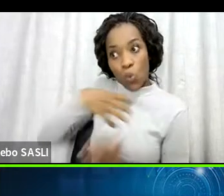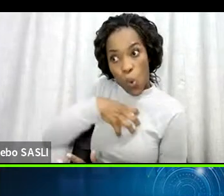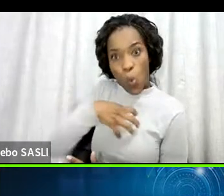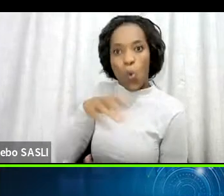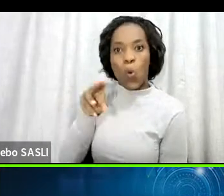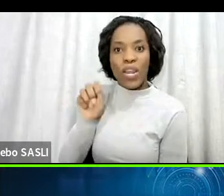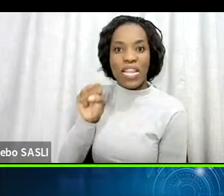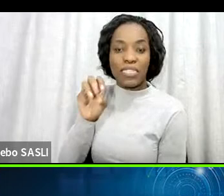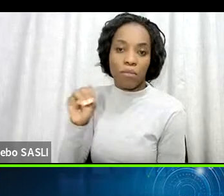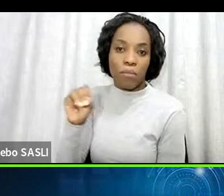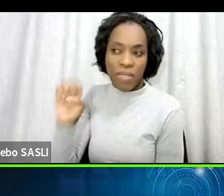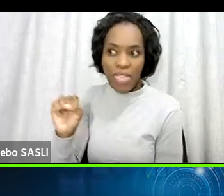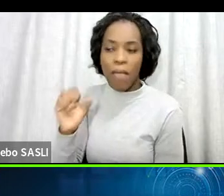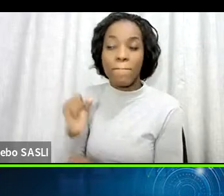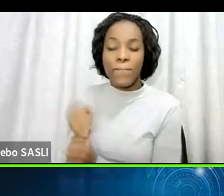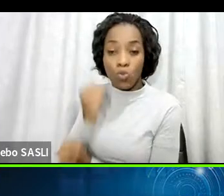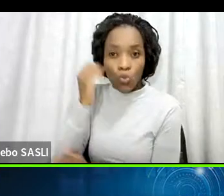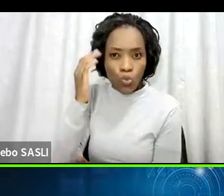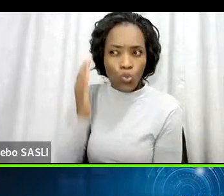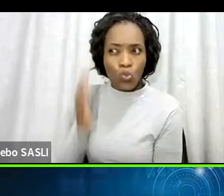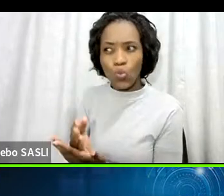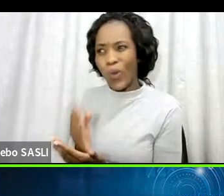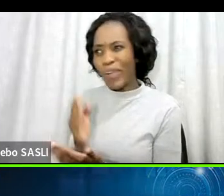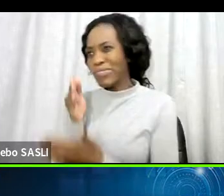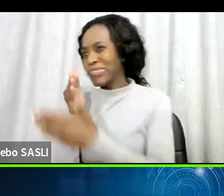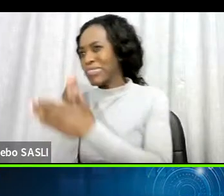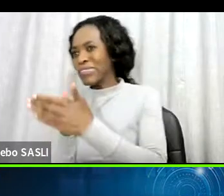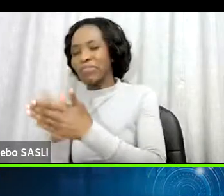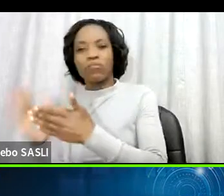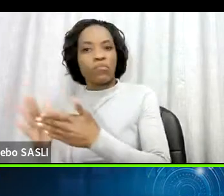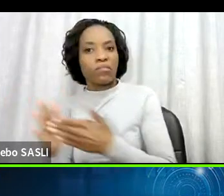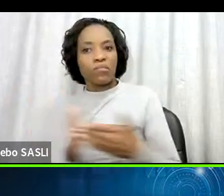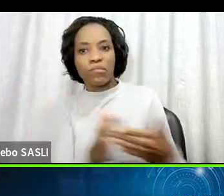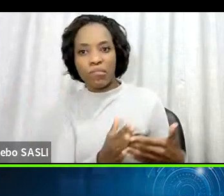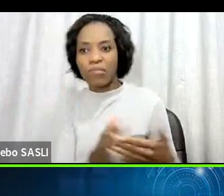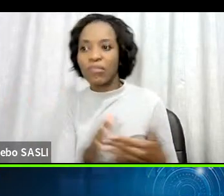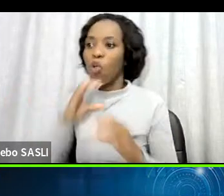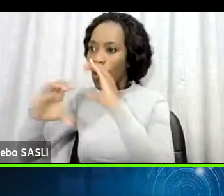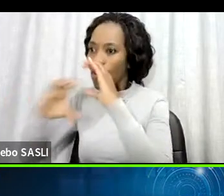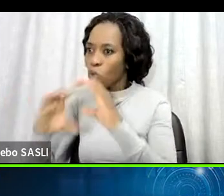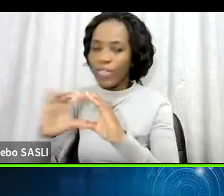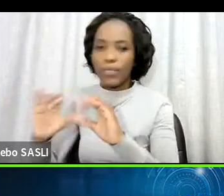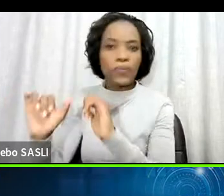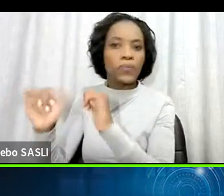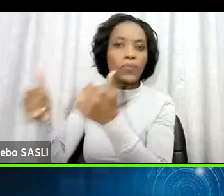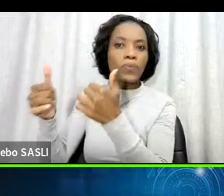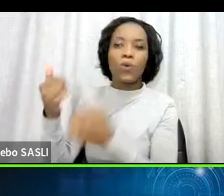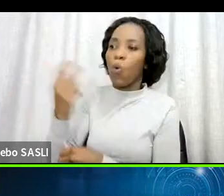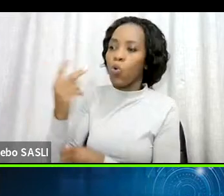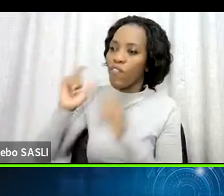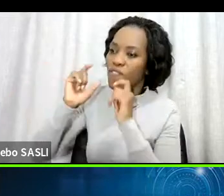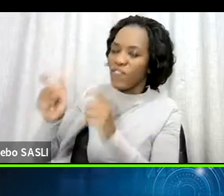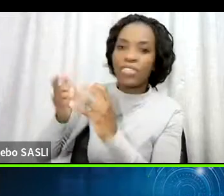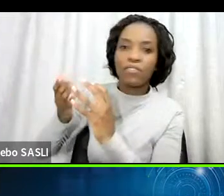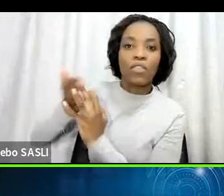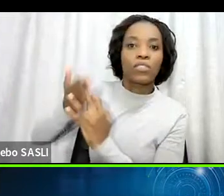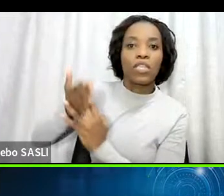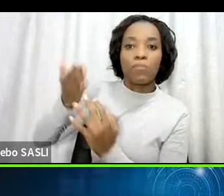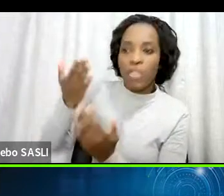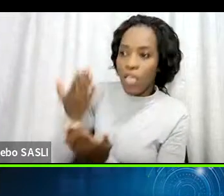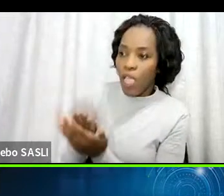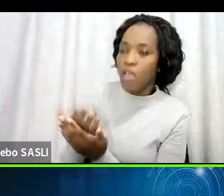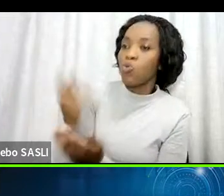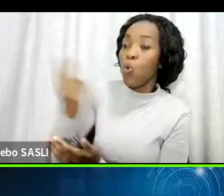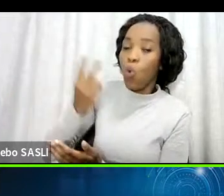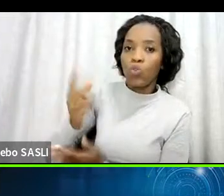that there is ease of communication and speedy access, as well as speedy response when